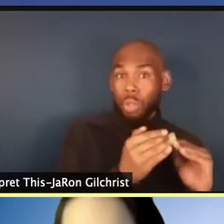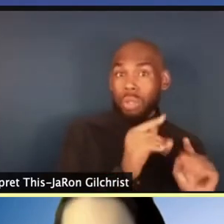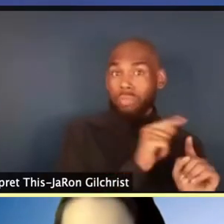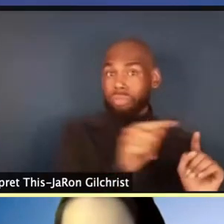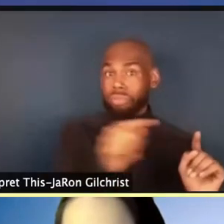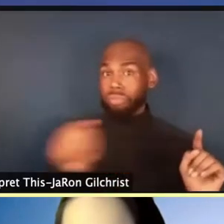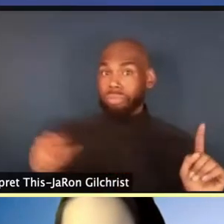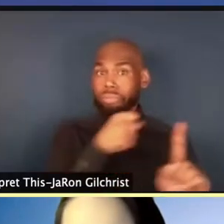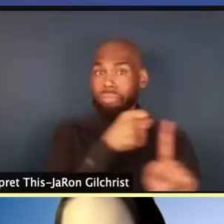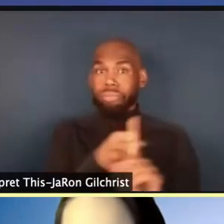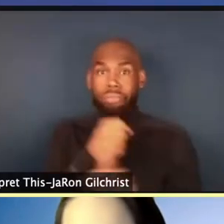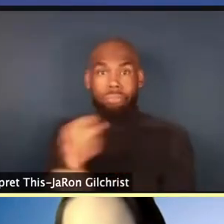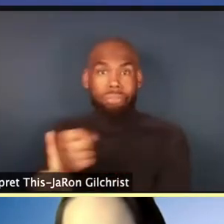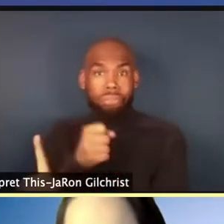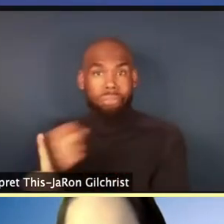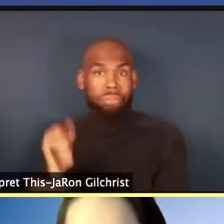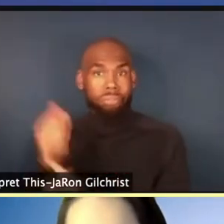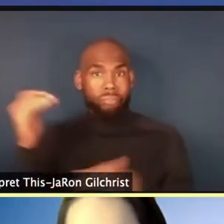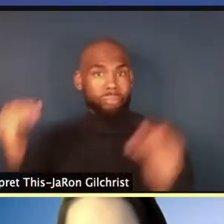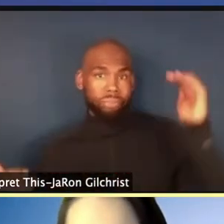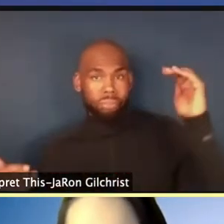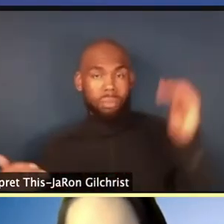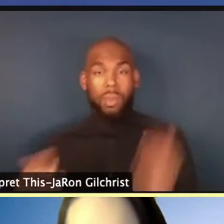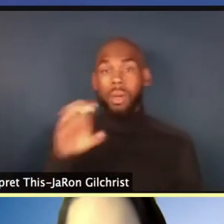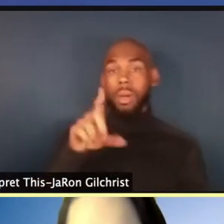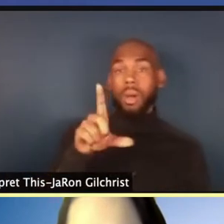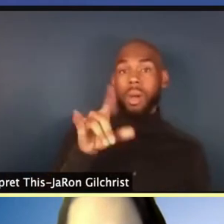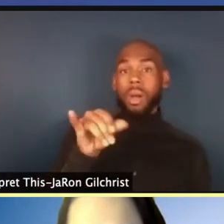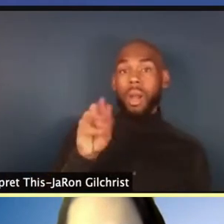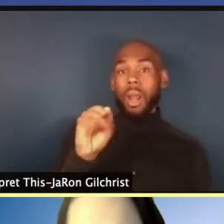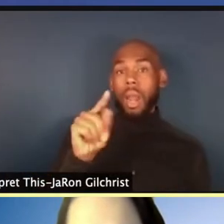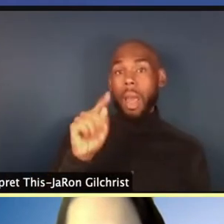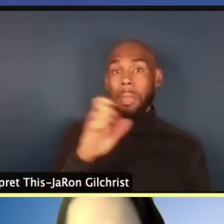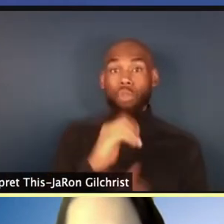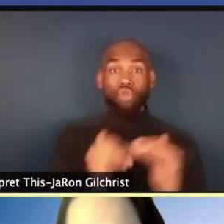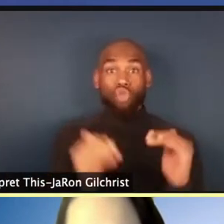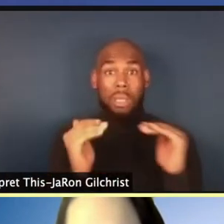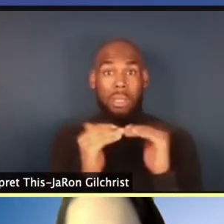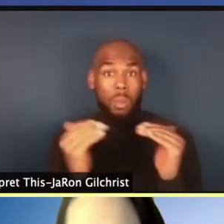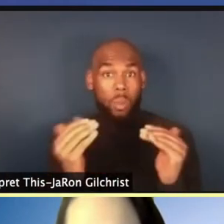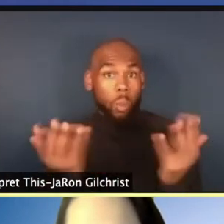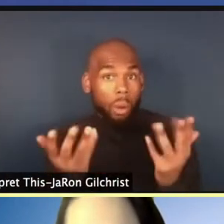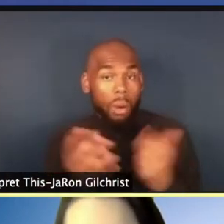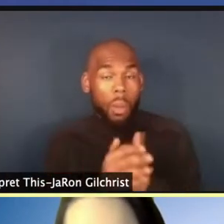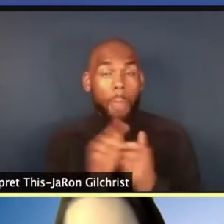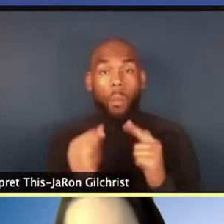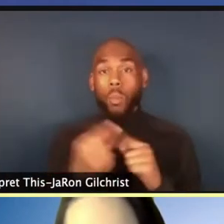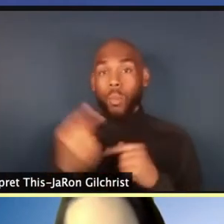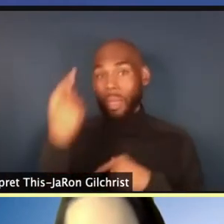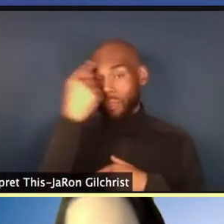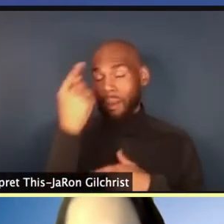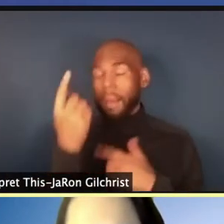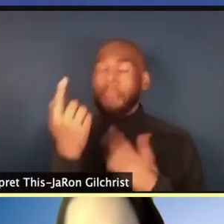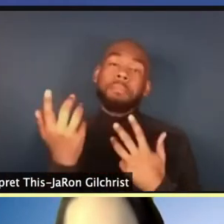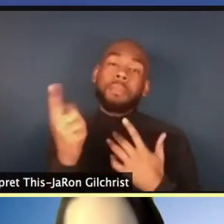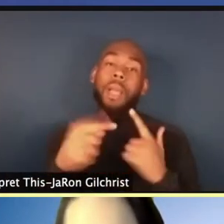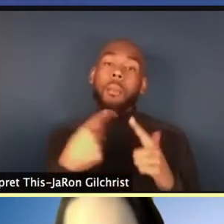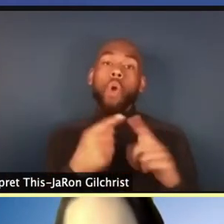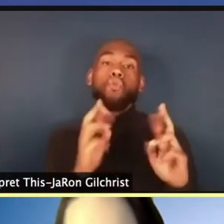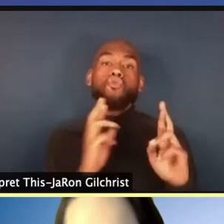talking about with climate justice is like, when we think about responses to the